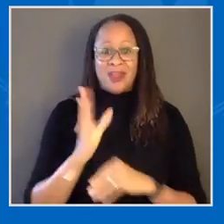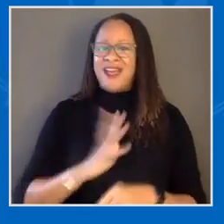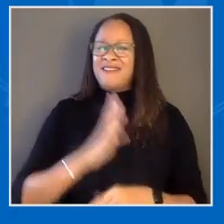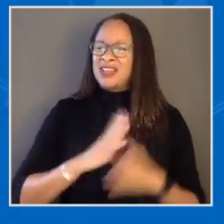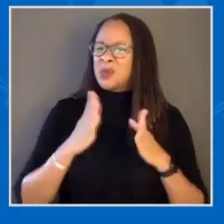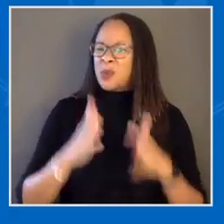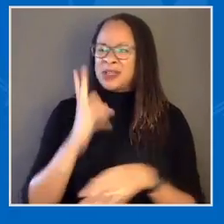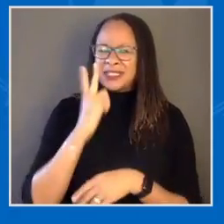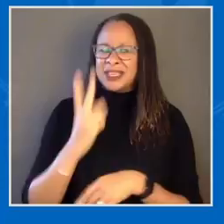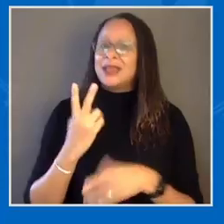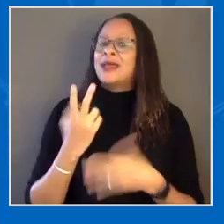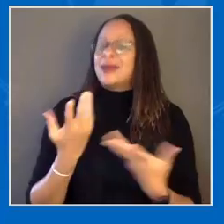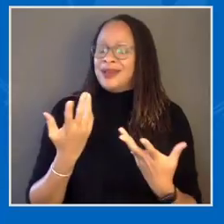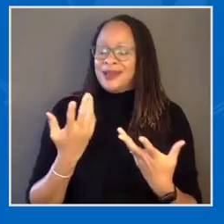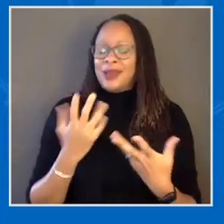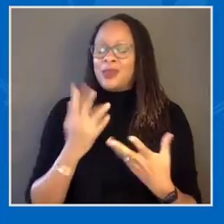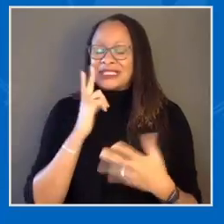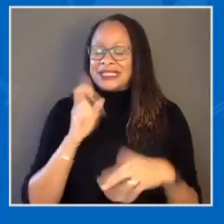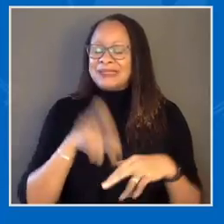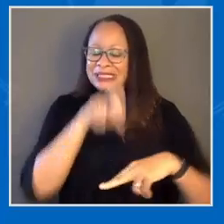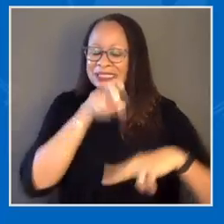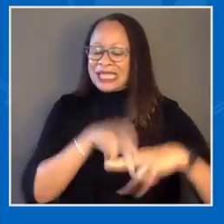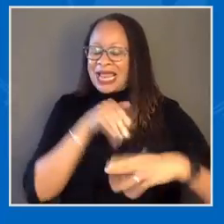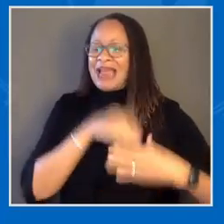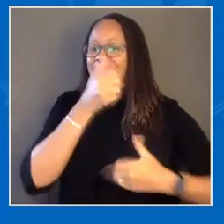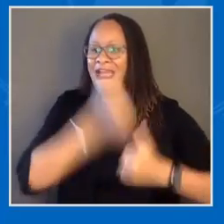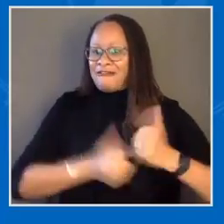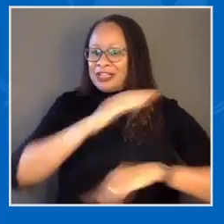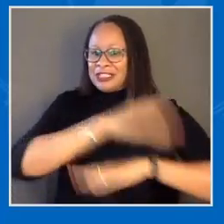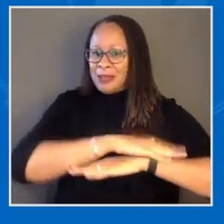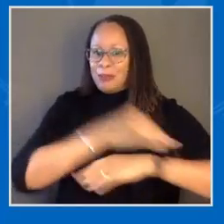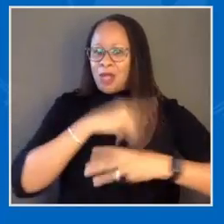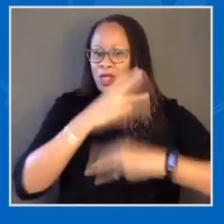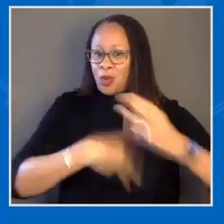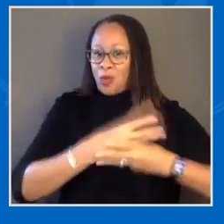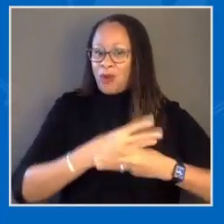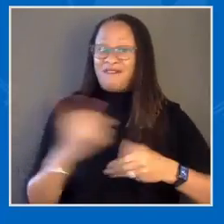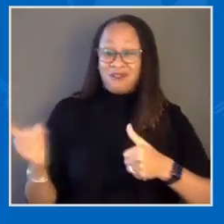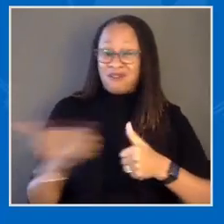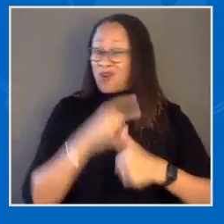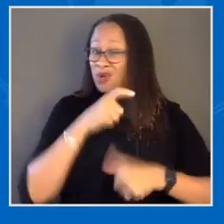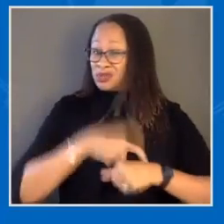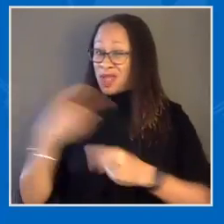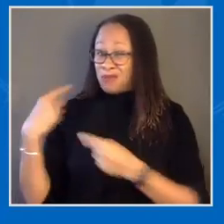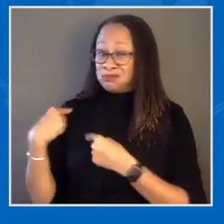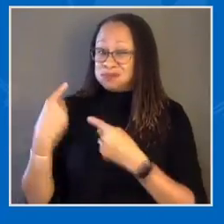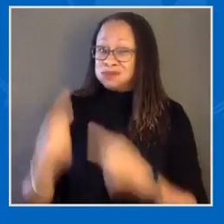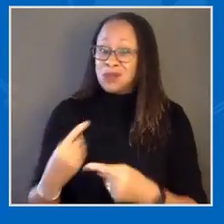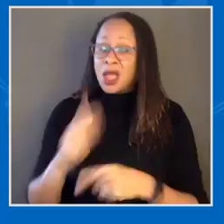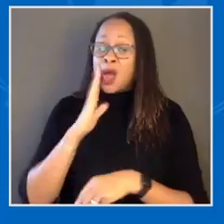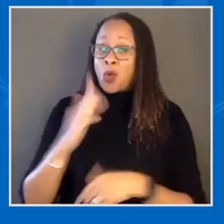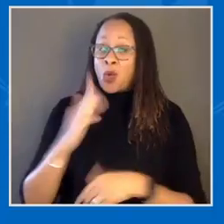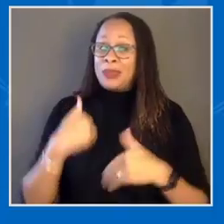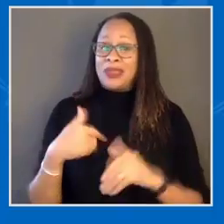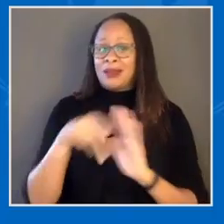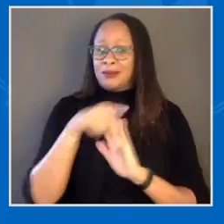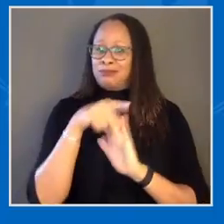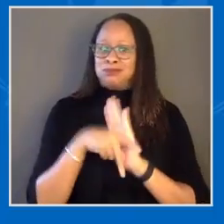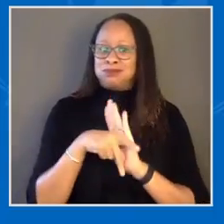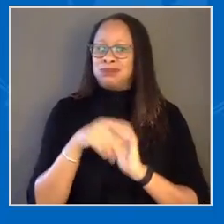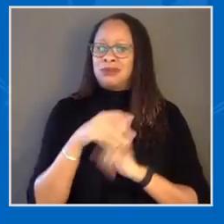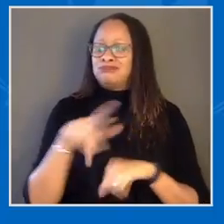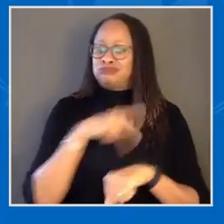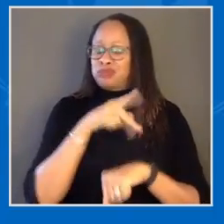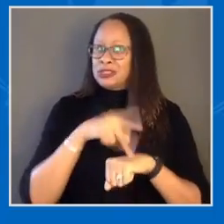seat at every table around the world. For the first time ever, there will be a principal on the National